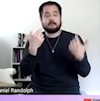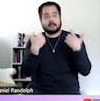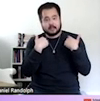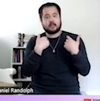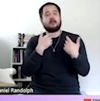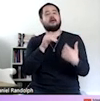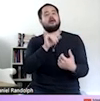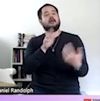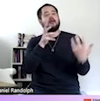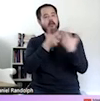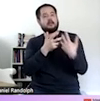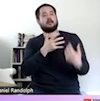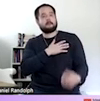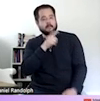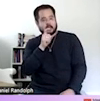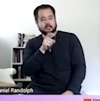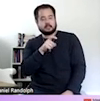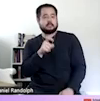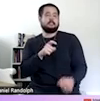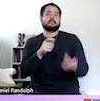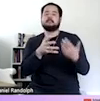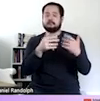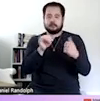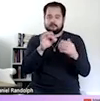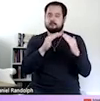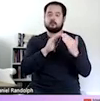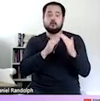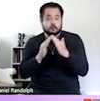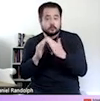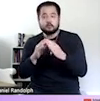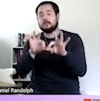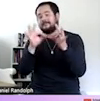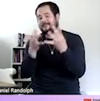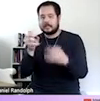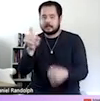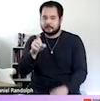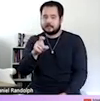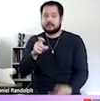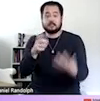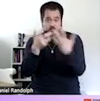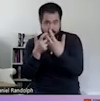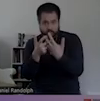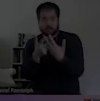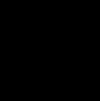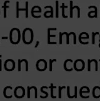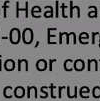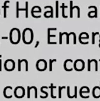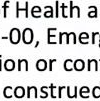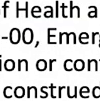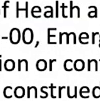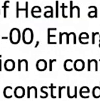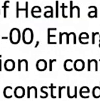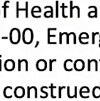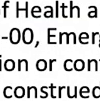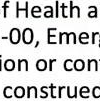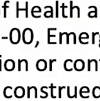you're working with or if it's your family, that's really what our kind of take home point here is.